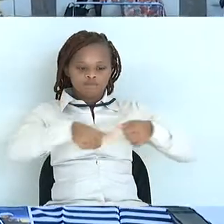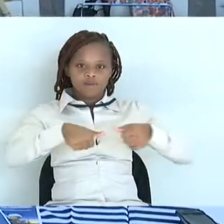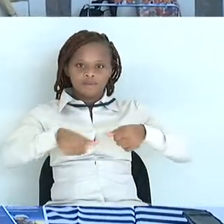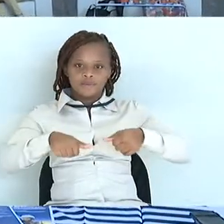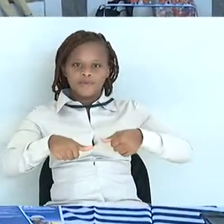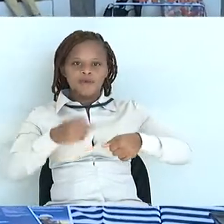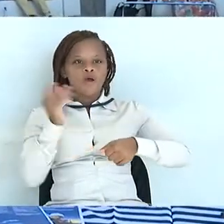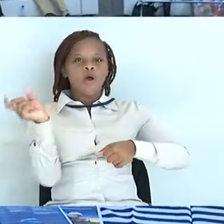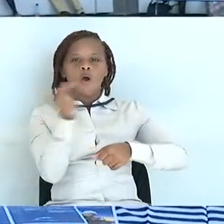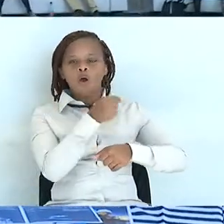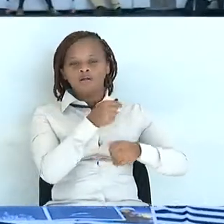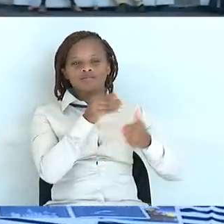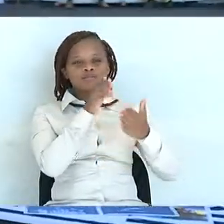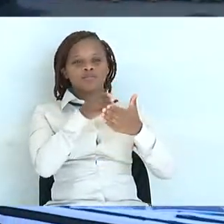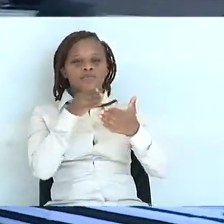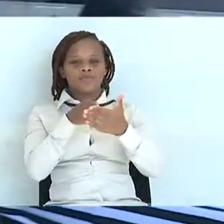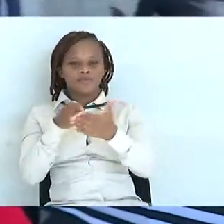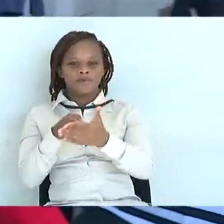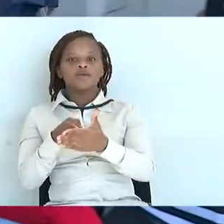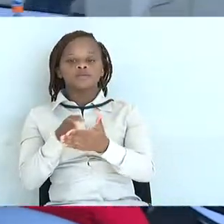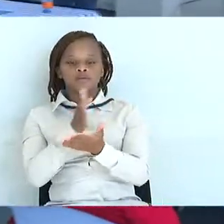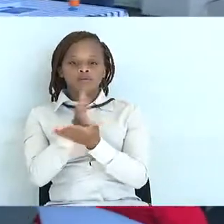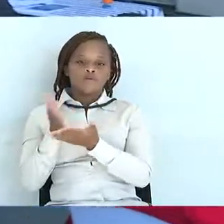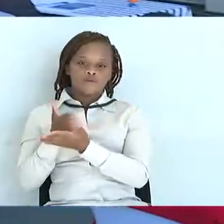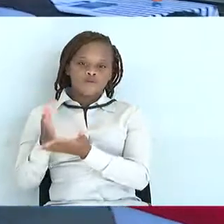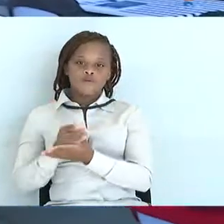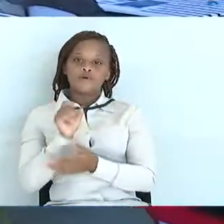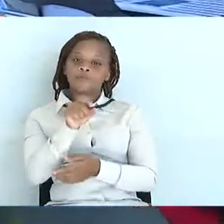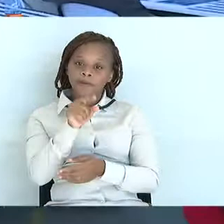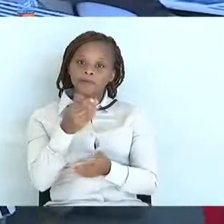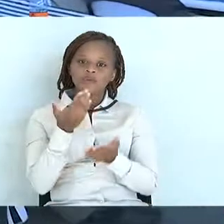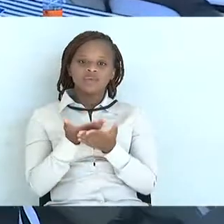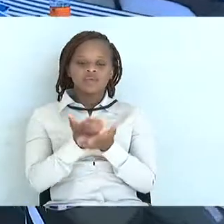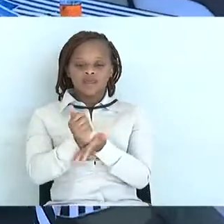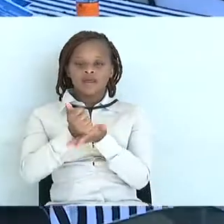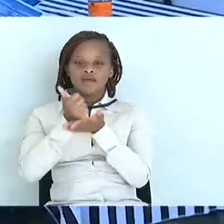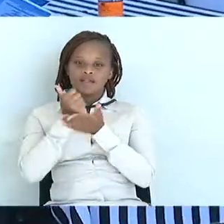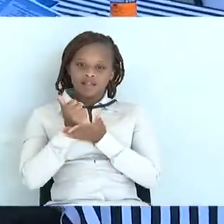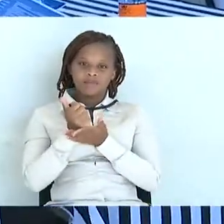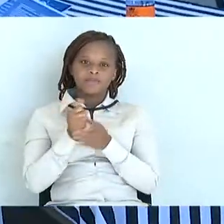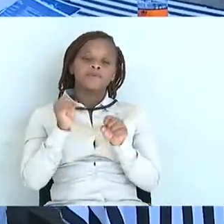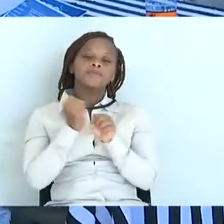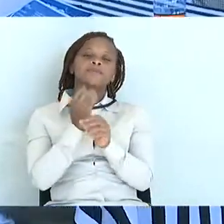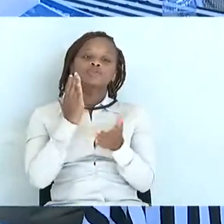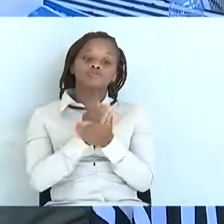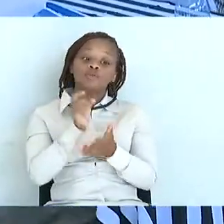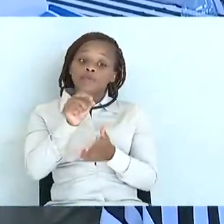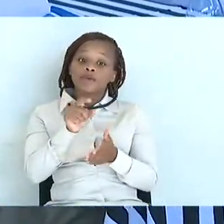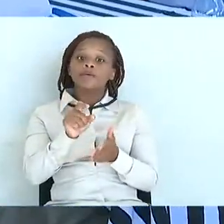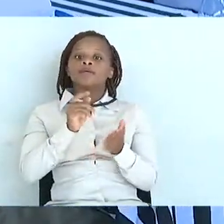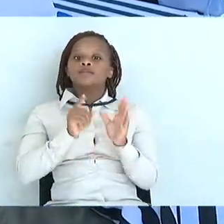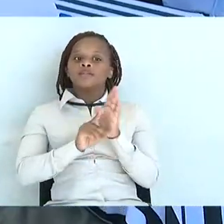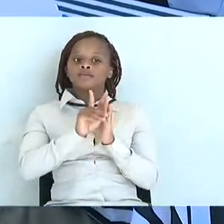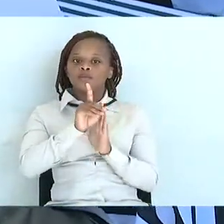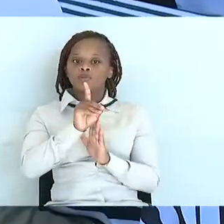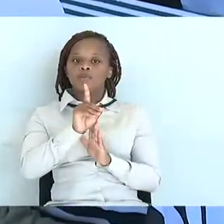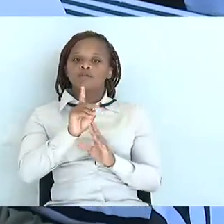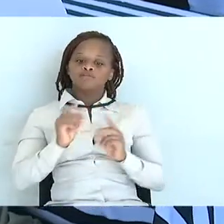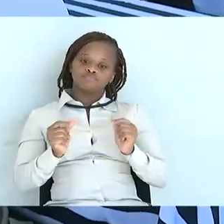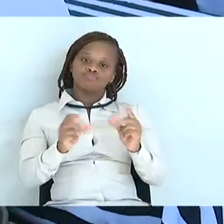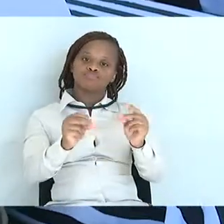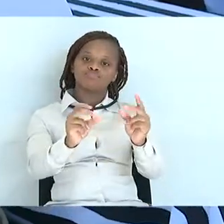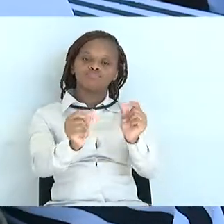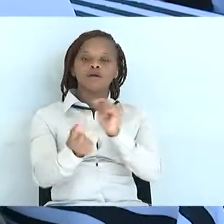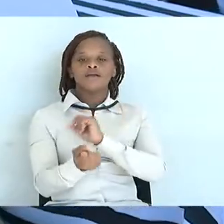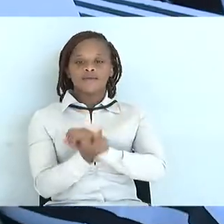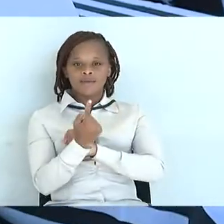And that program will really help us a lot in ensuring that this development moves with speed without all